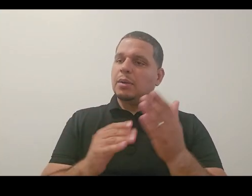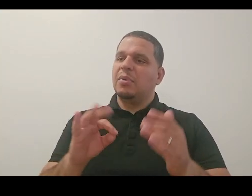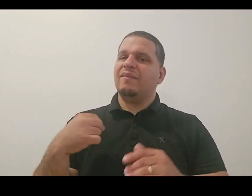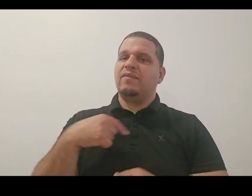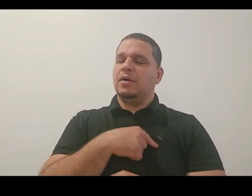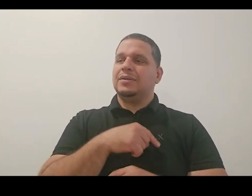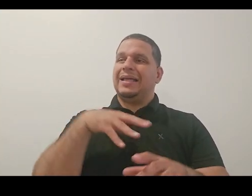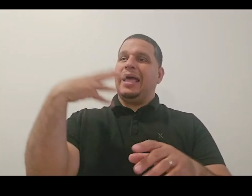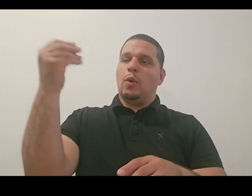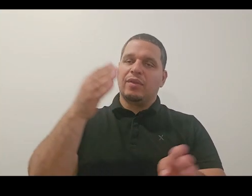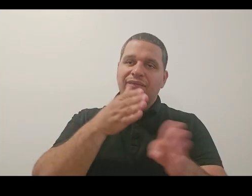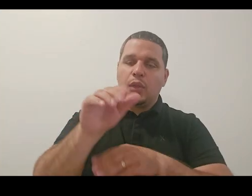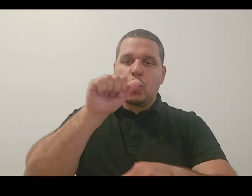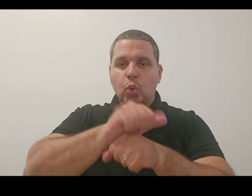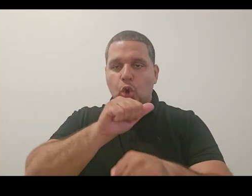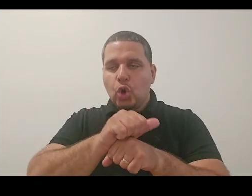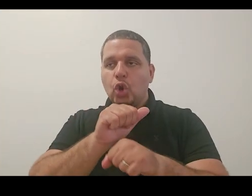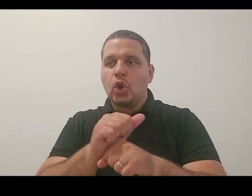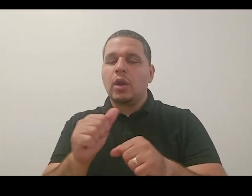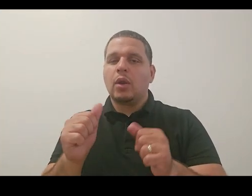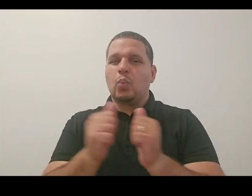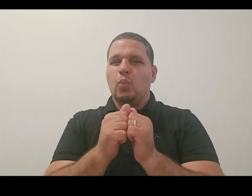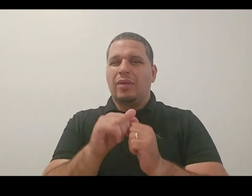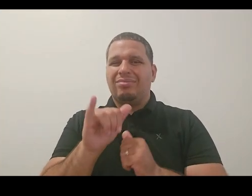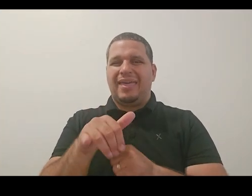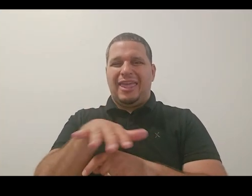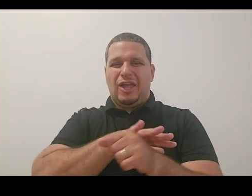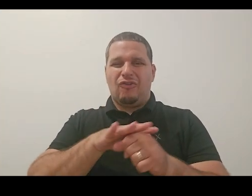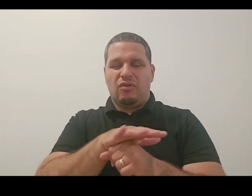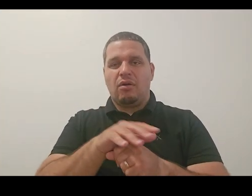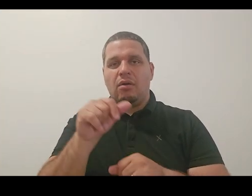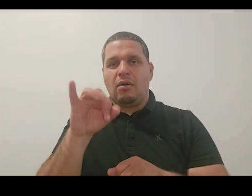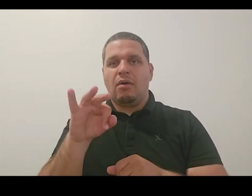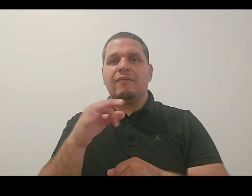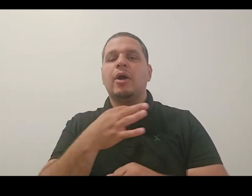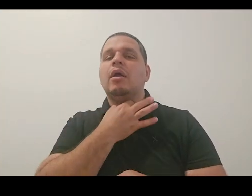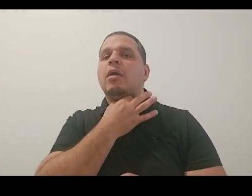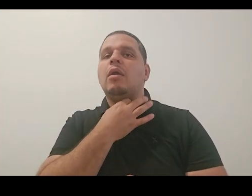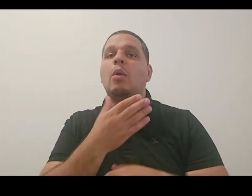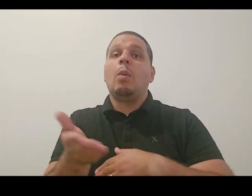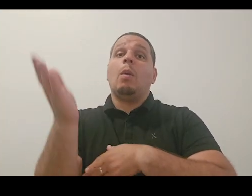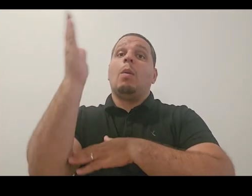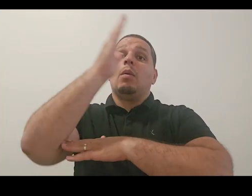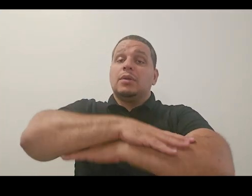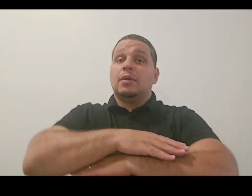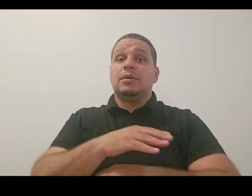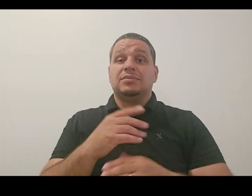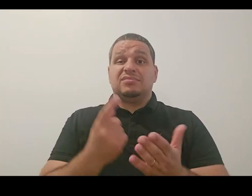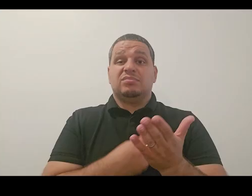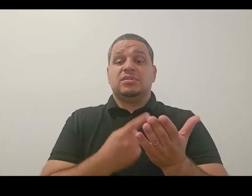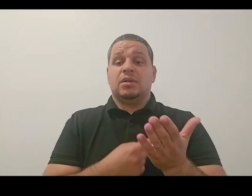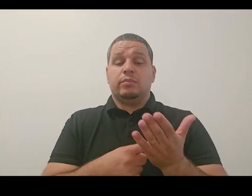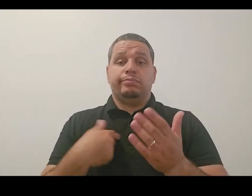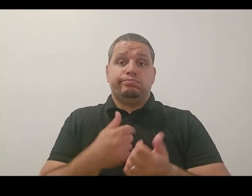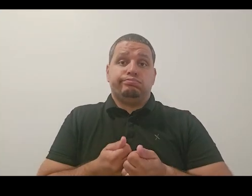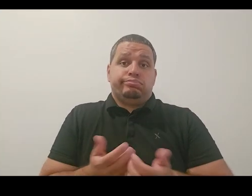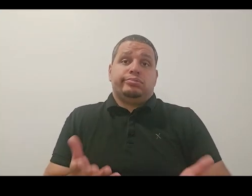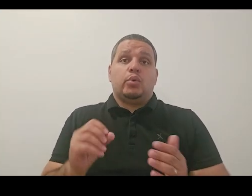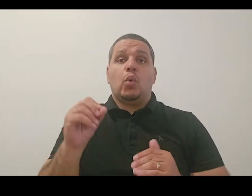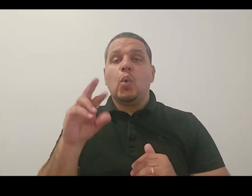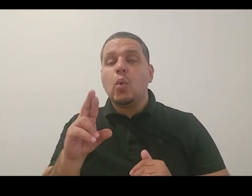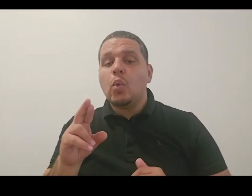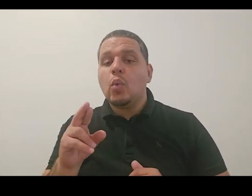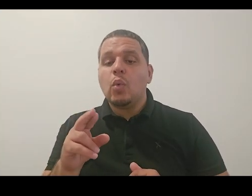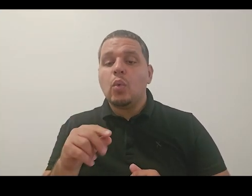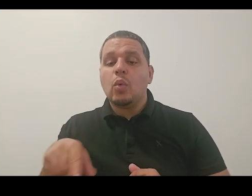questions, but some of us are in the field working in this area of inquiry all day, and even those